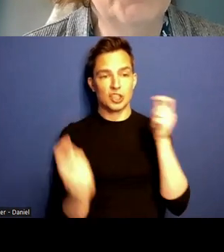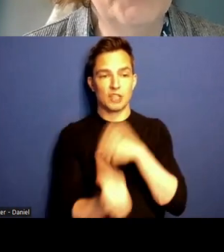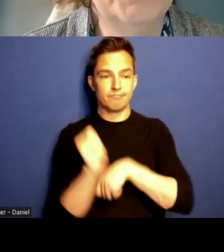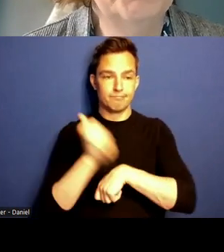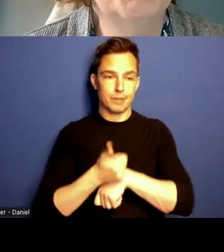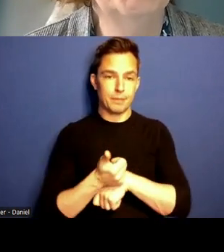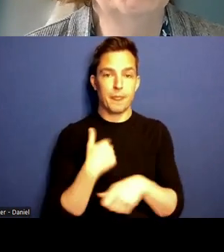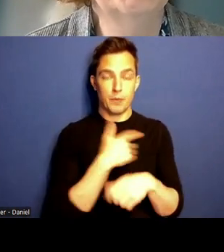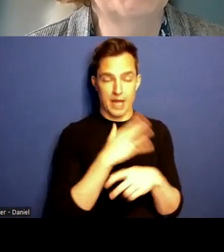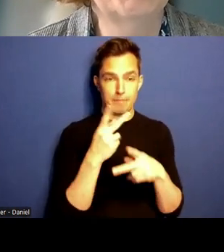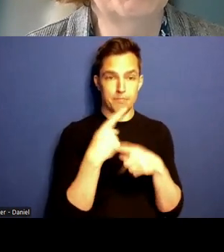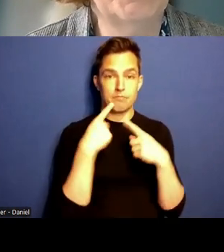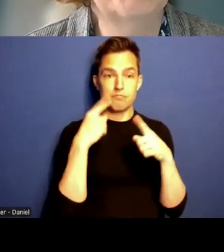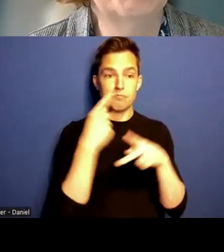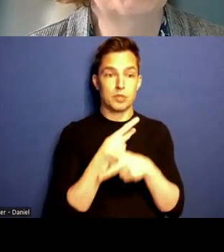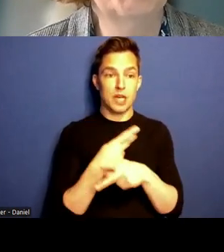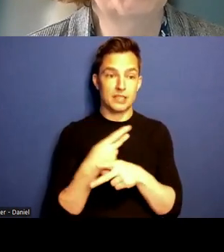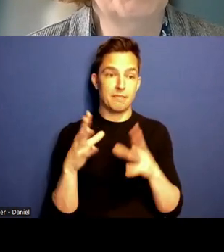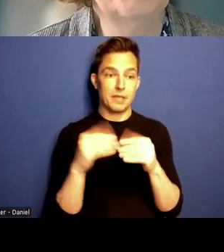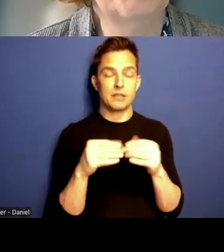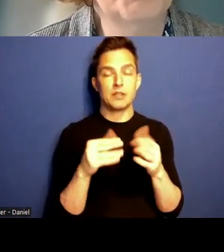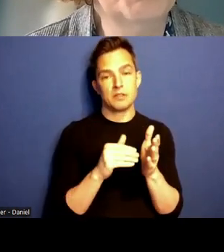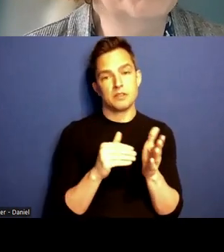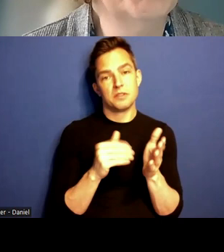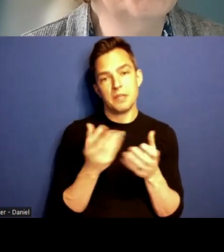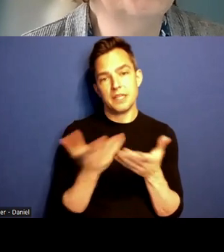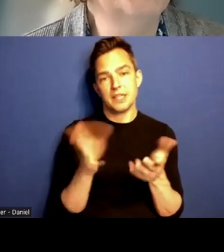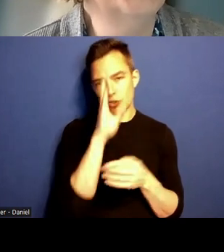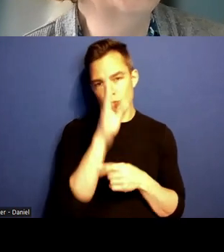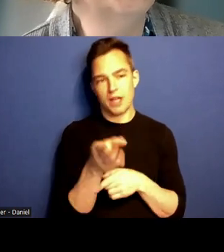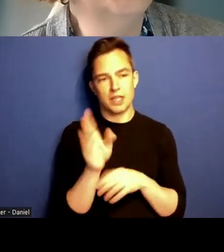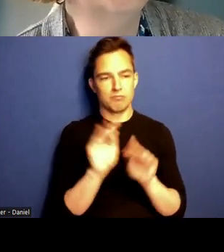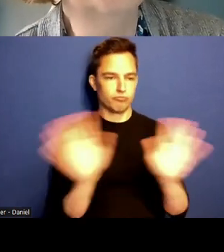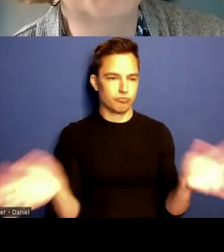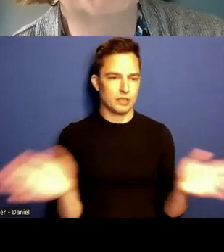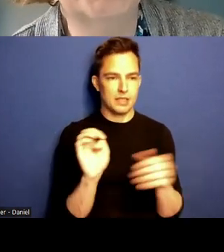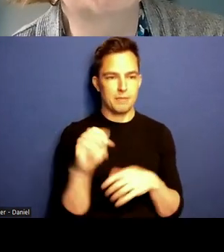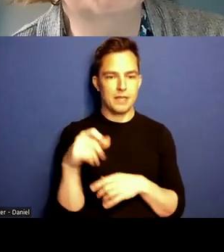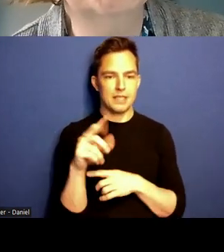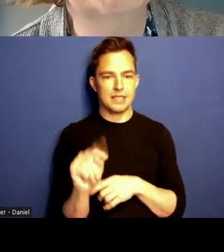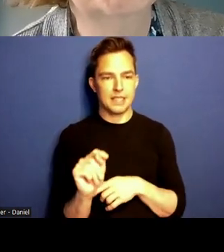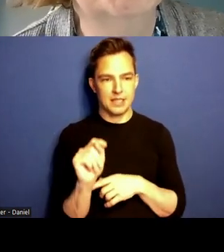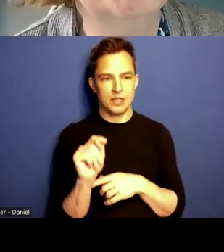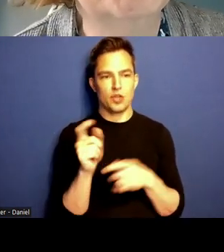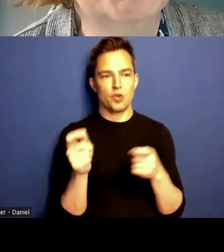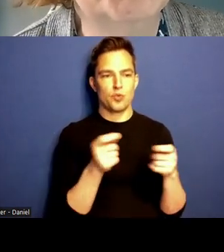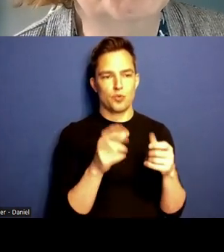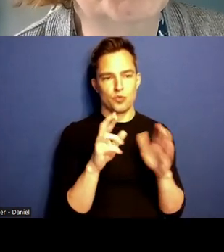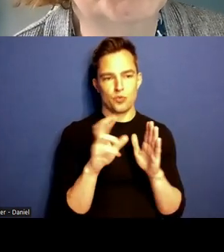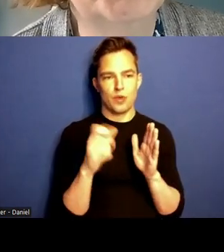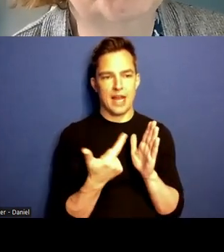We had productive meetings. I think a lot of things were straightforward in terms of EPSDT regulations. And